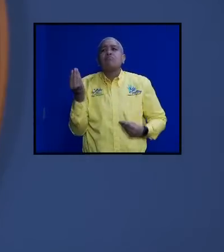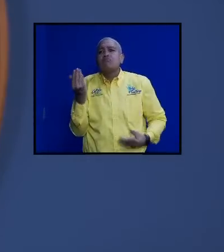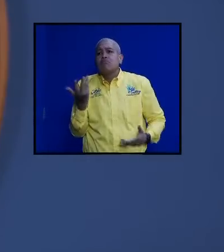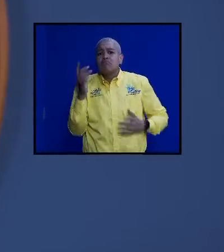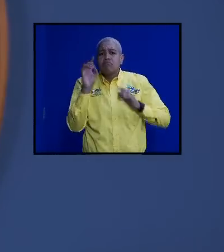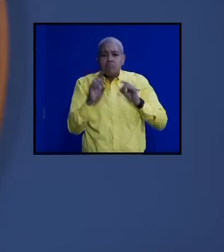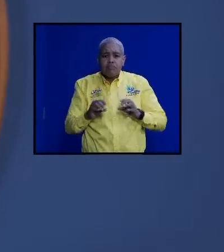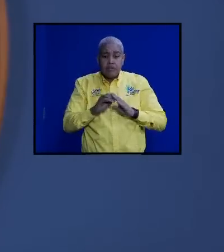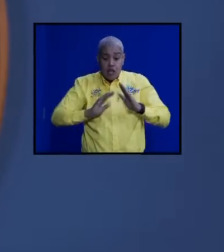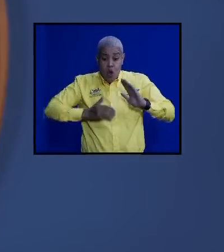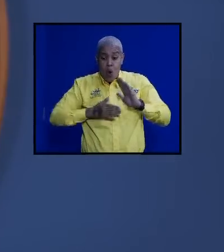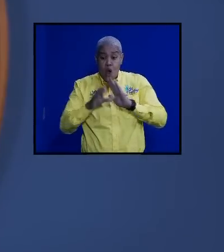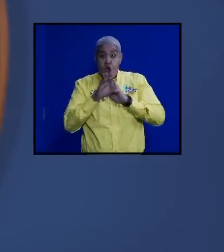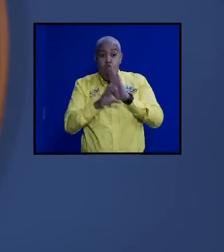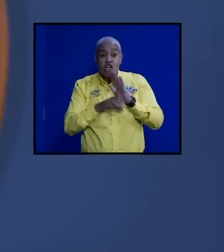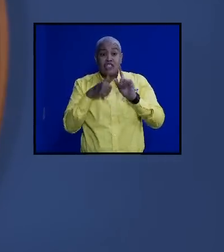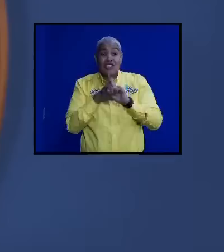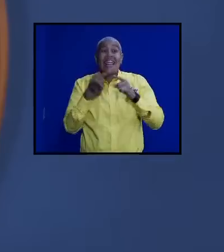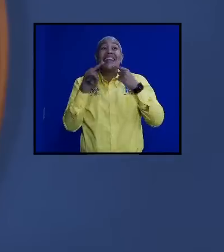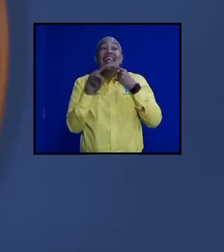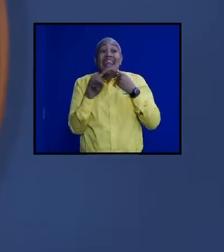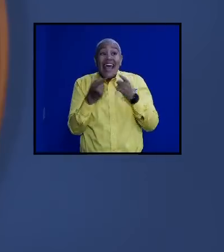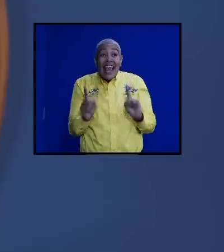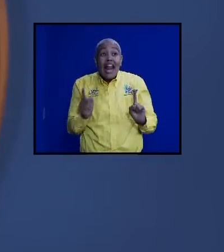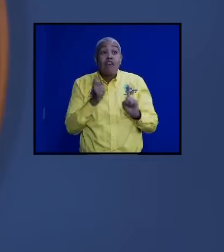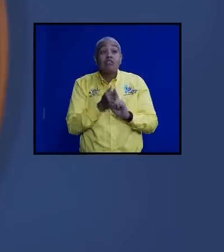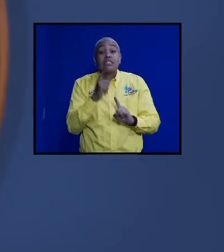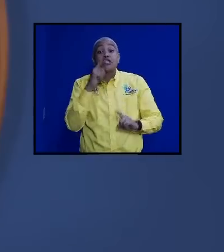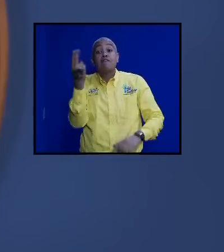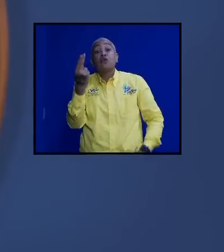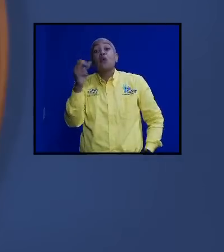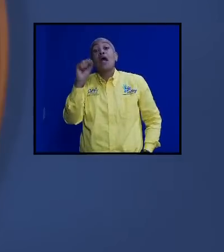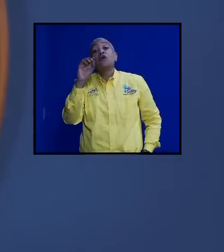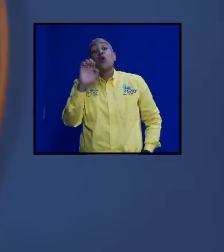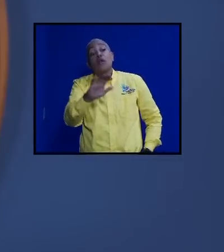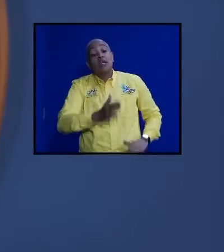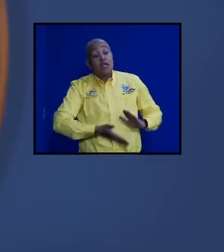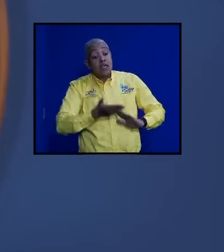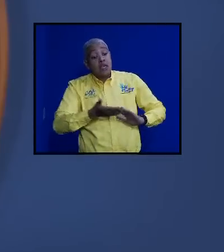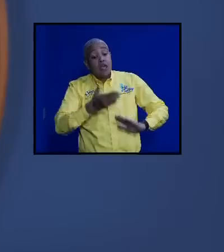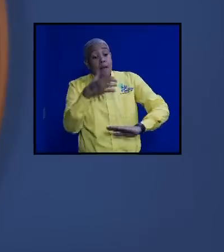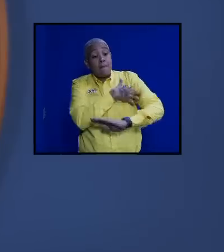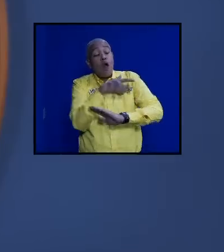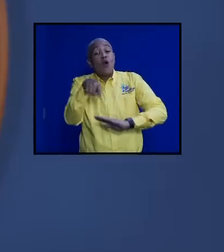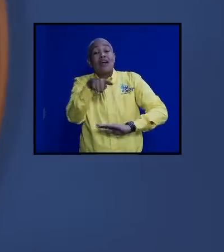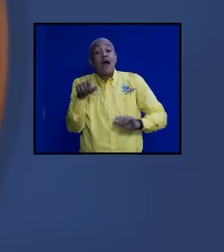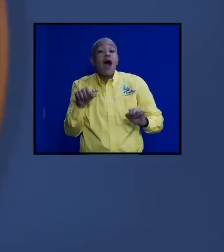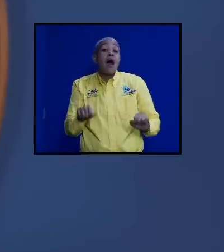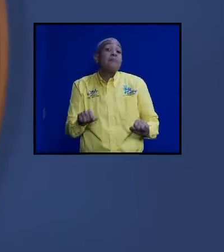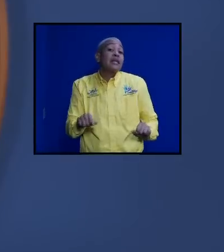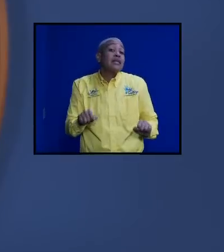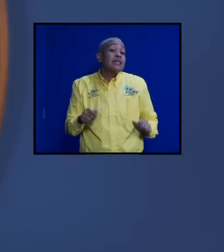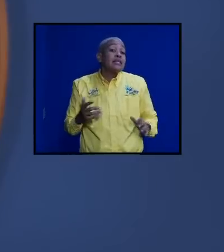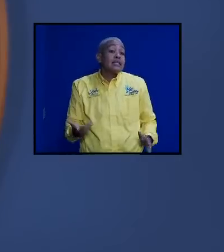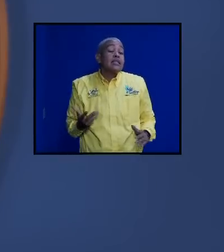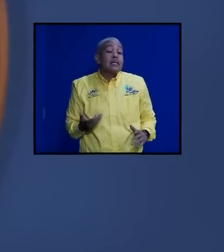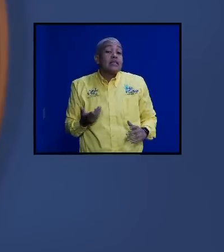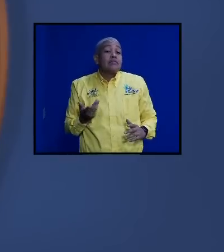our Constitution, in the declaration of the use of these emergency powers, the ability